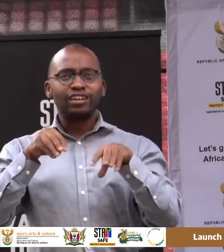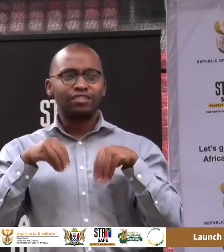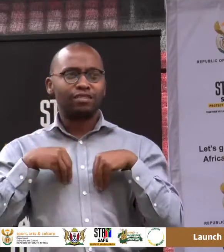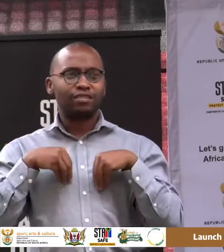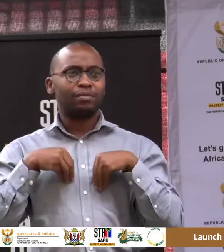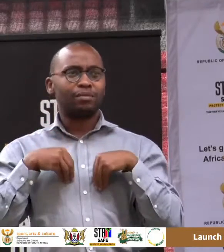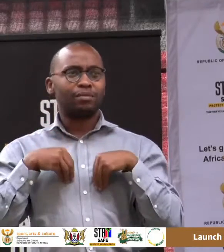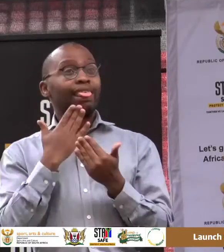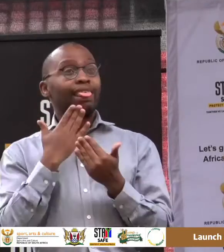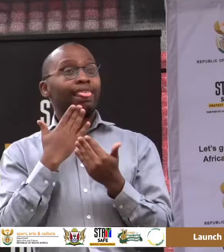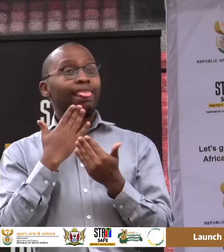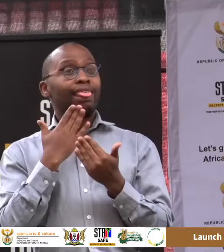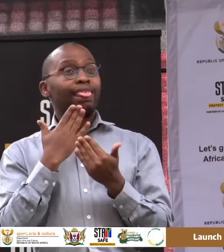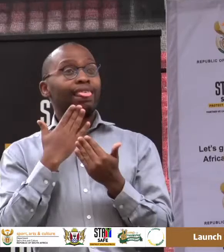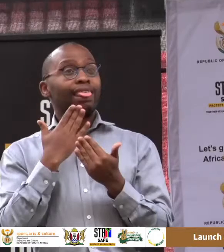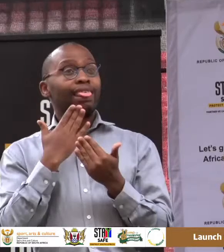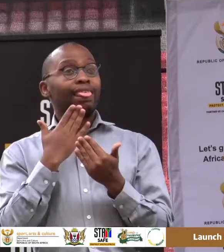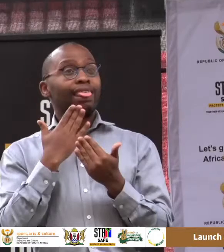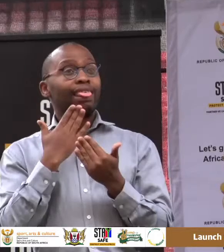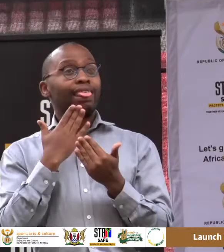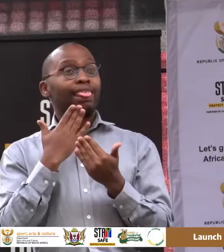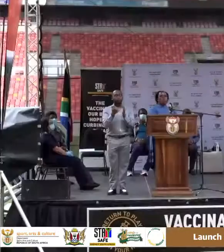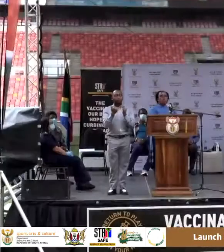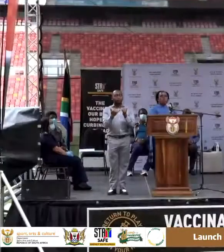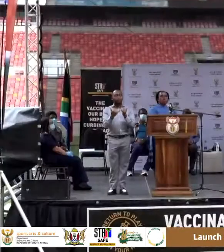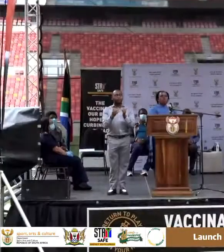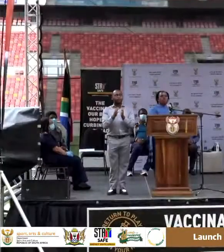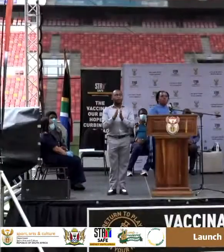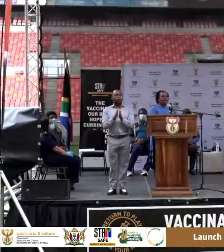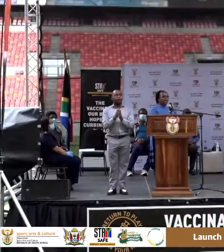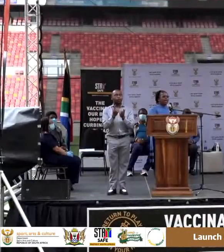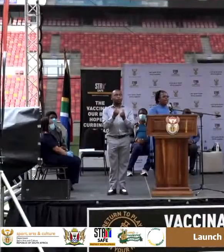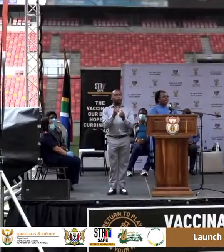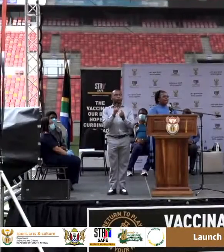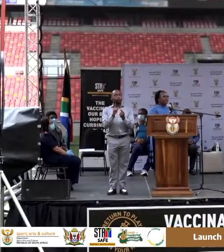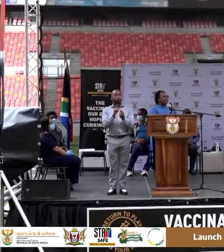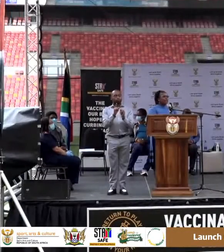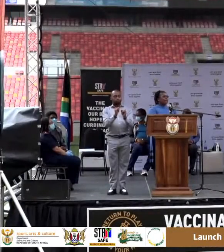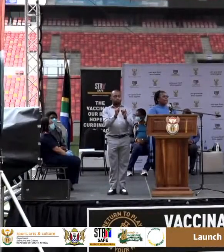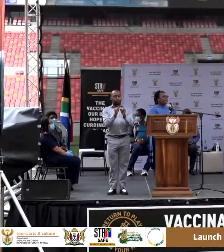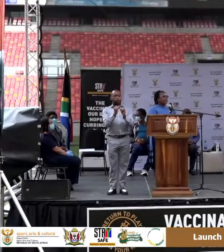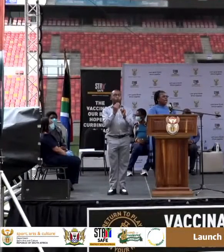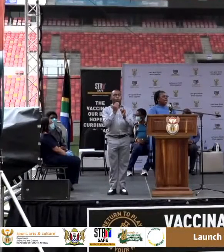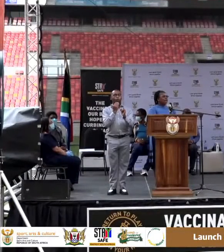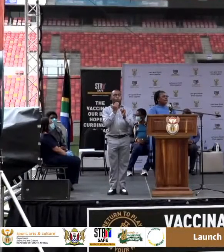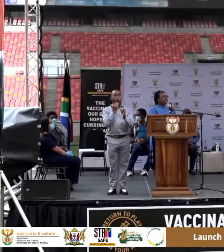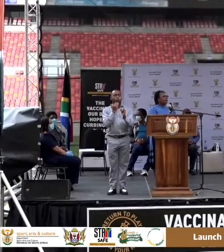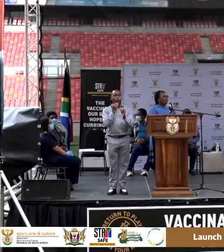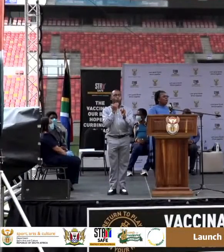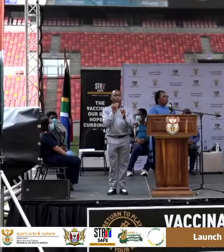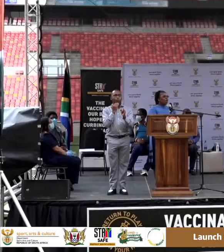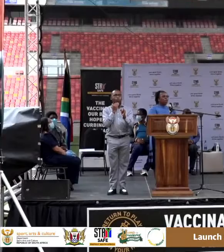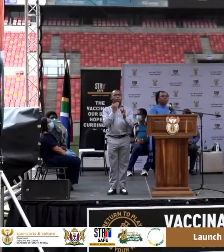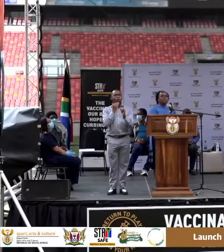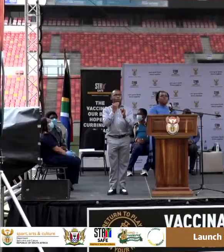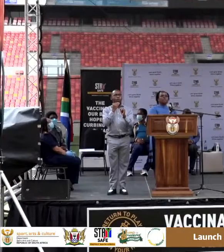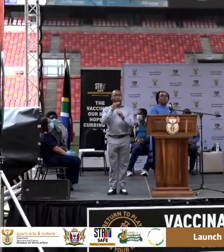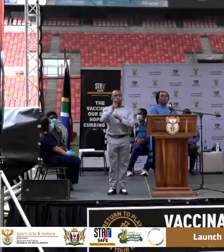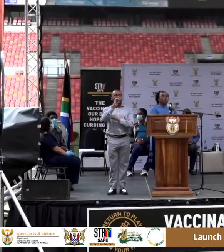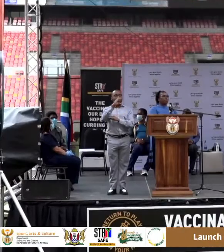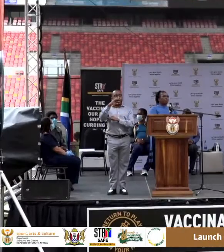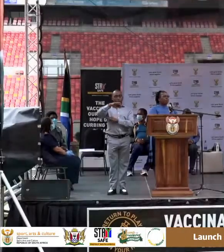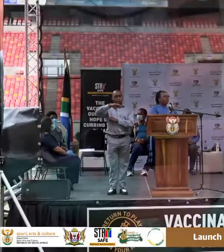Siyabulela. Ngevideo. We are now going to invite the number one of the province,